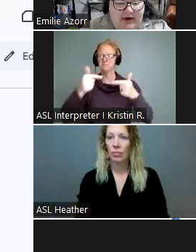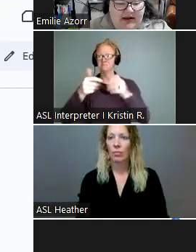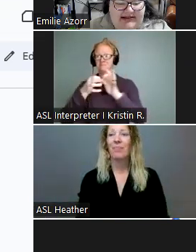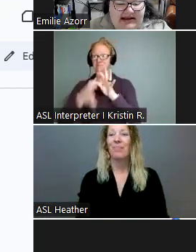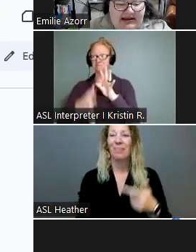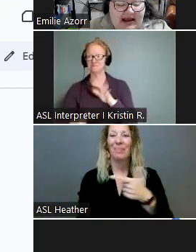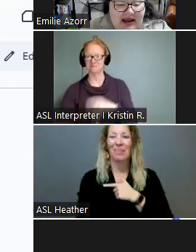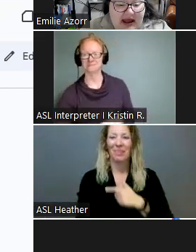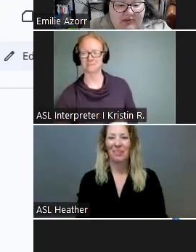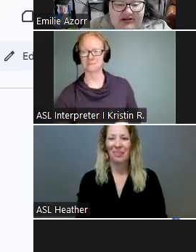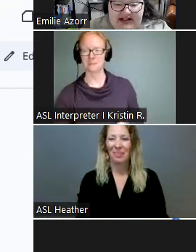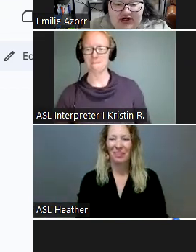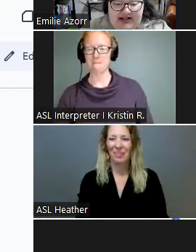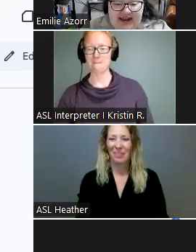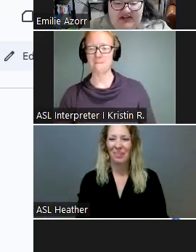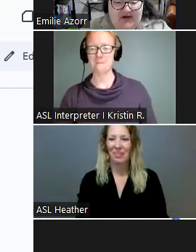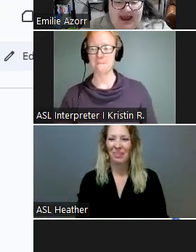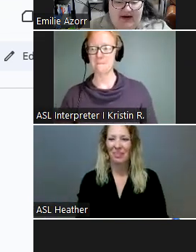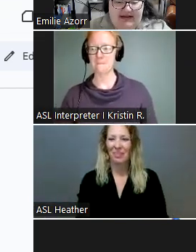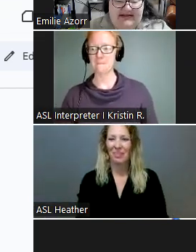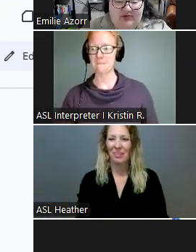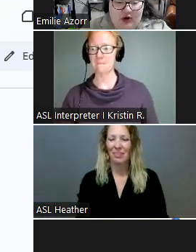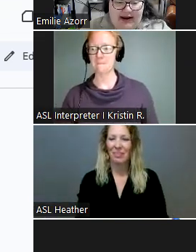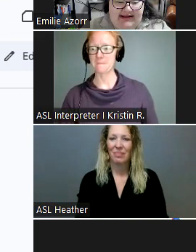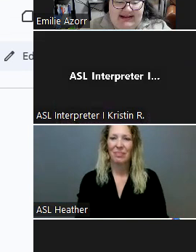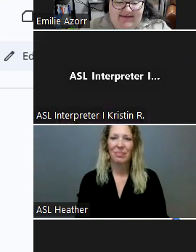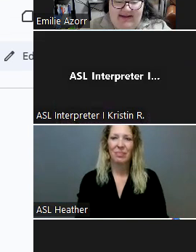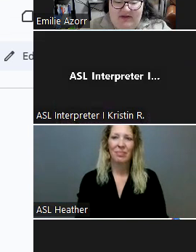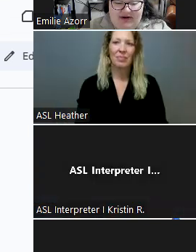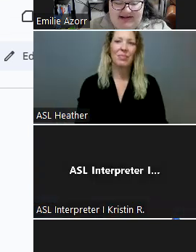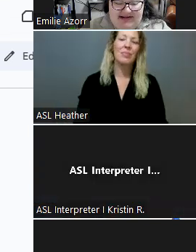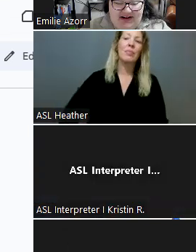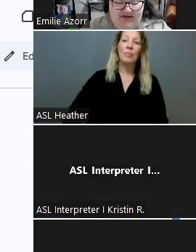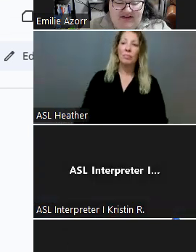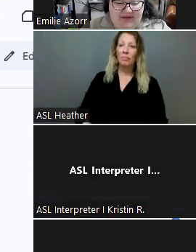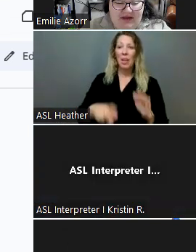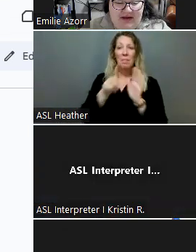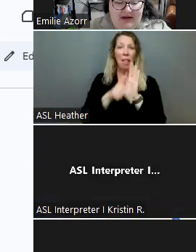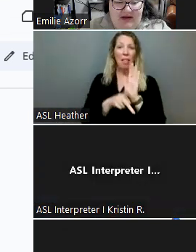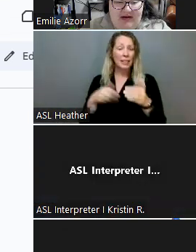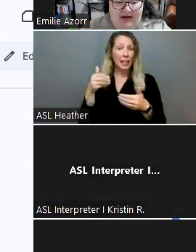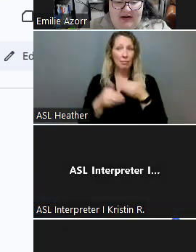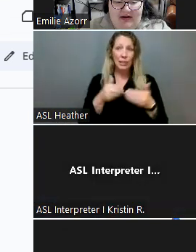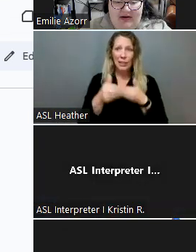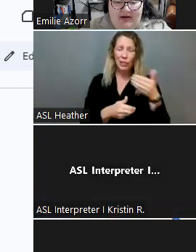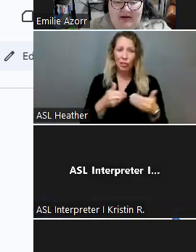And does the policy and procedure take into account the support and safety of the person served?